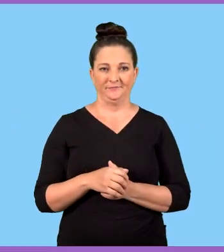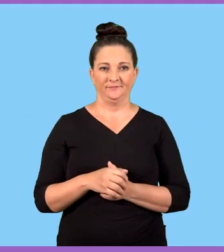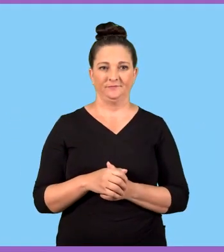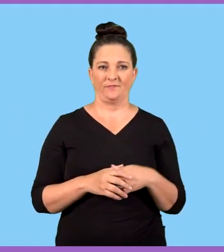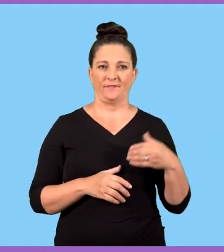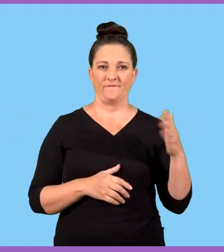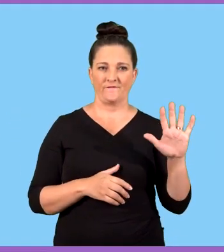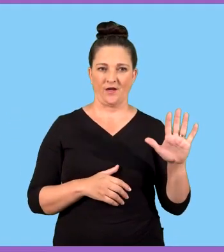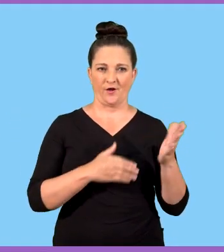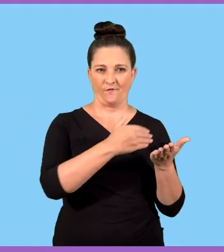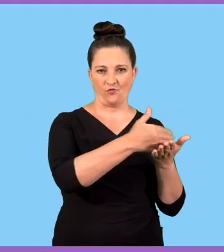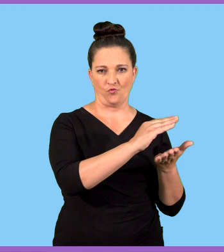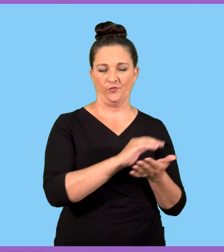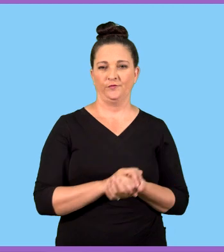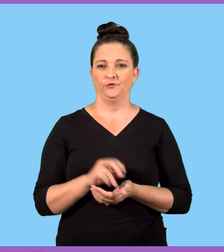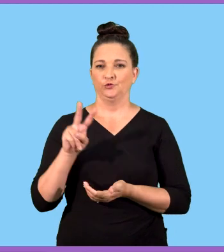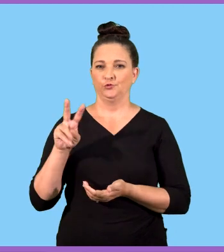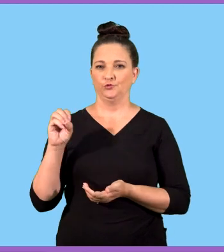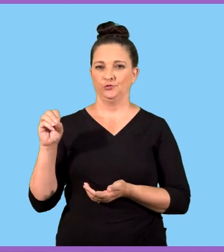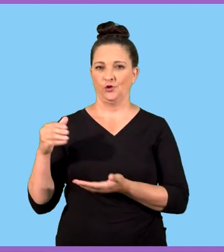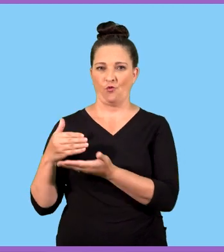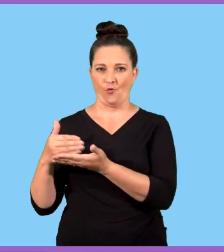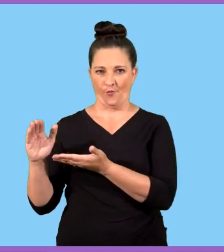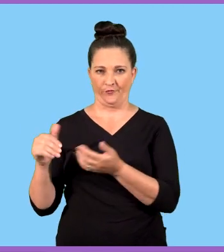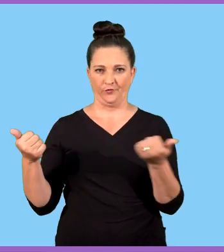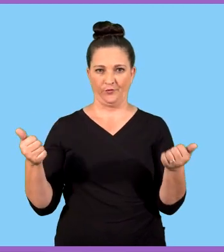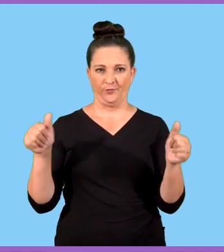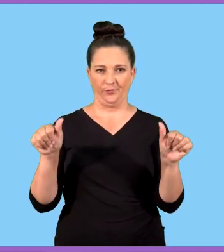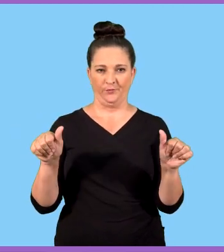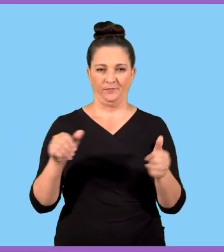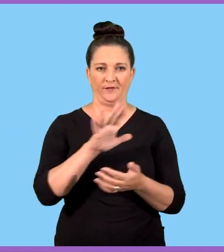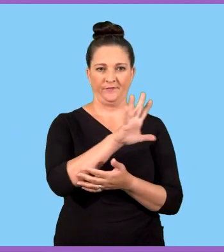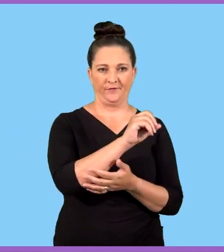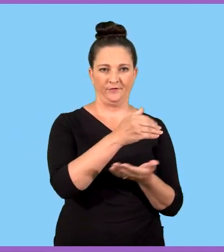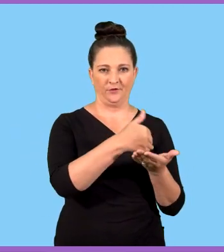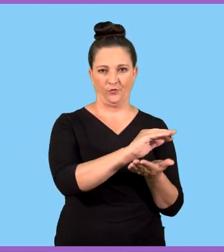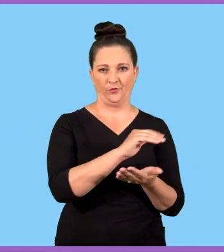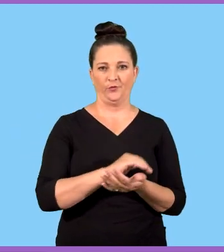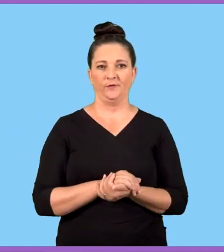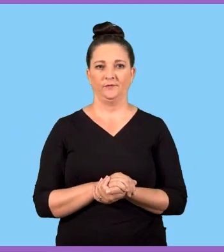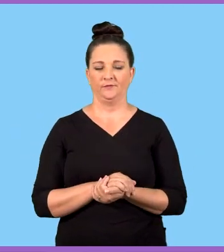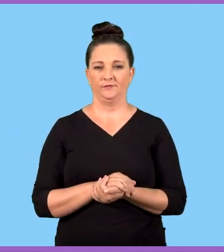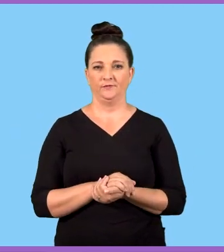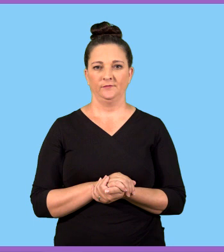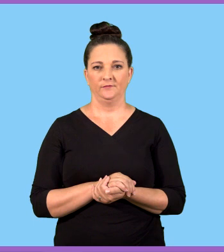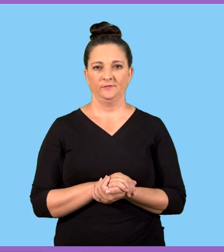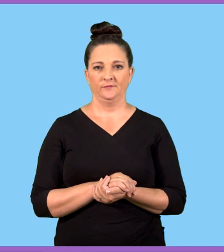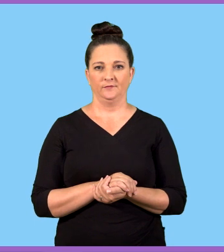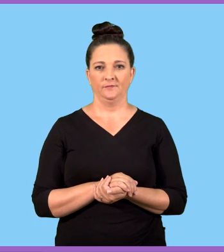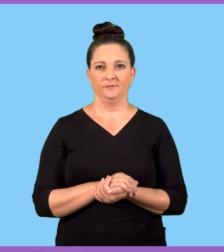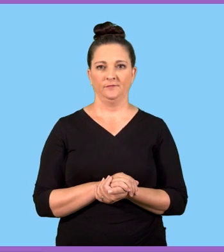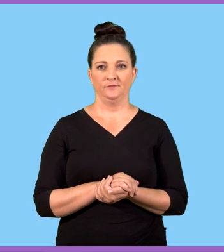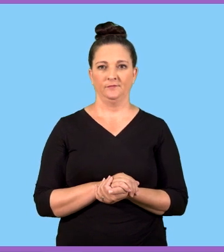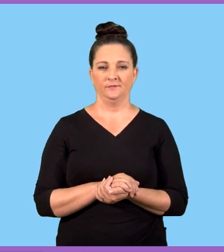follows. Get rid of the 5 and the 200. We use the 50 and the